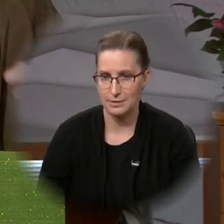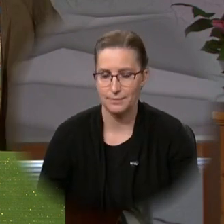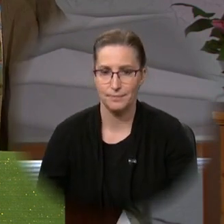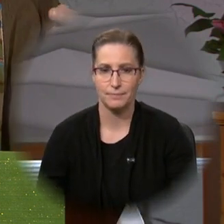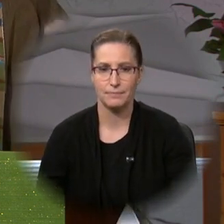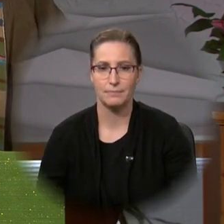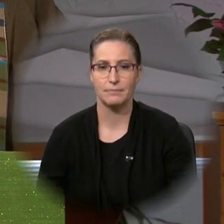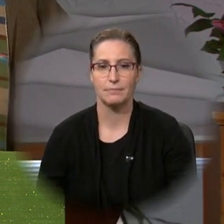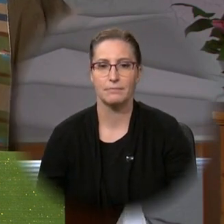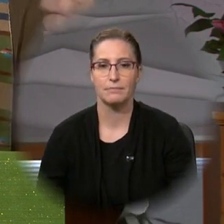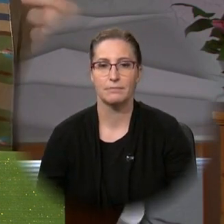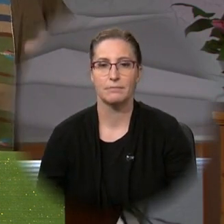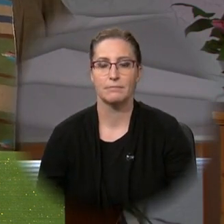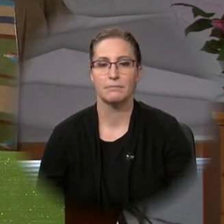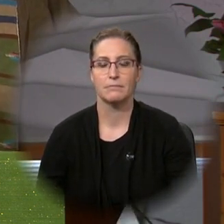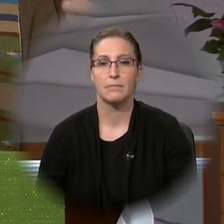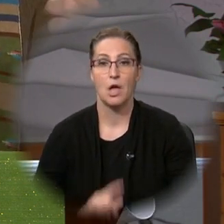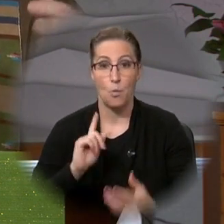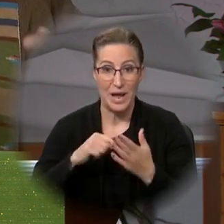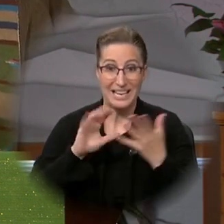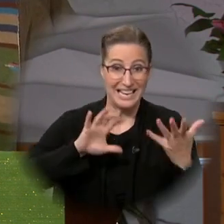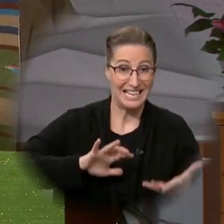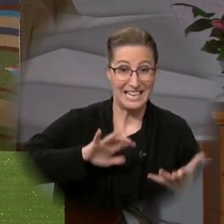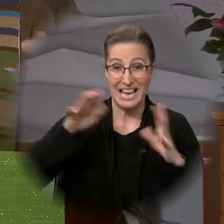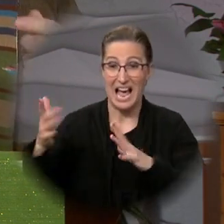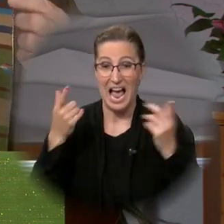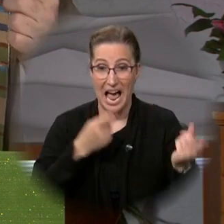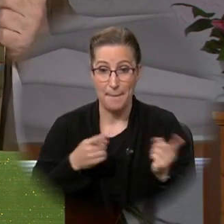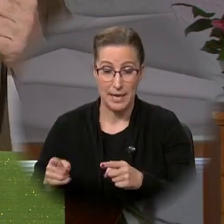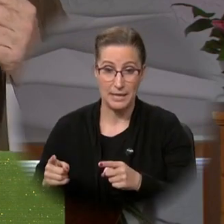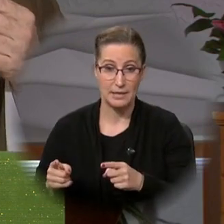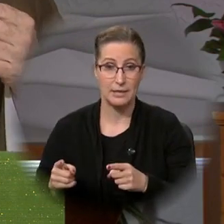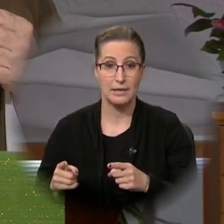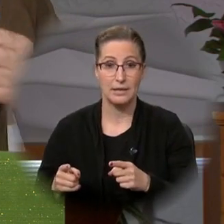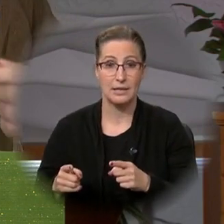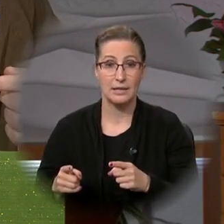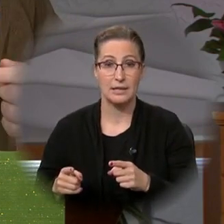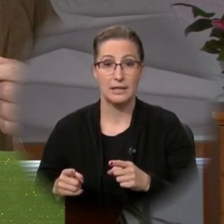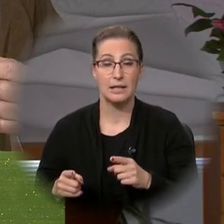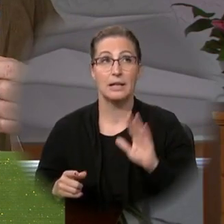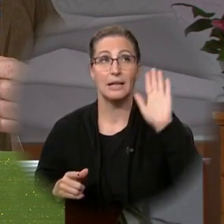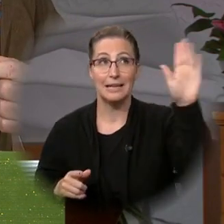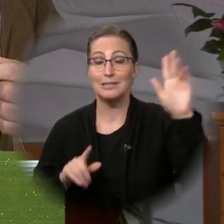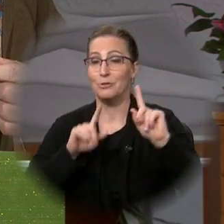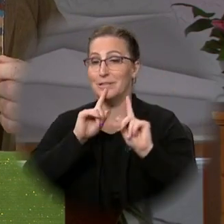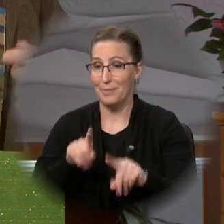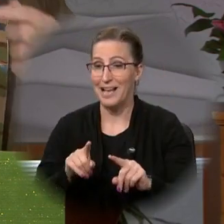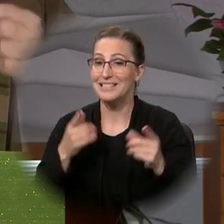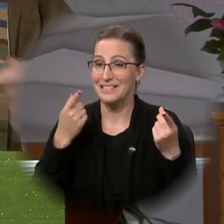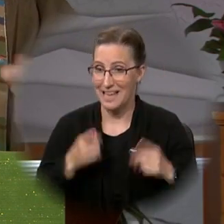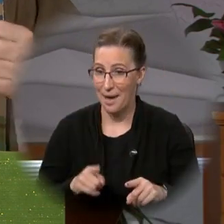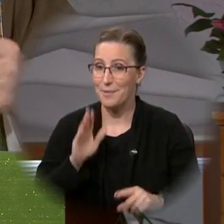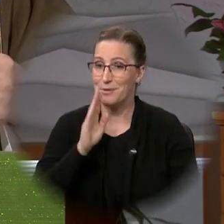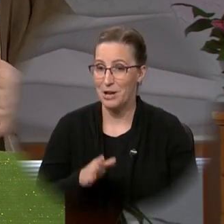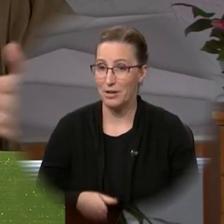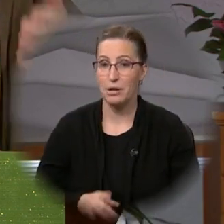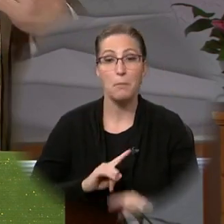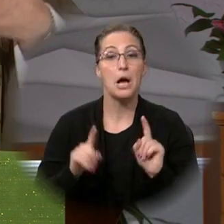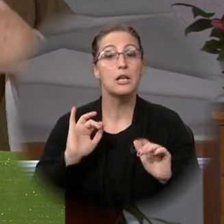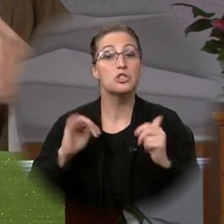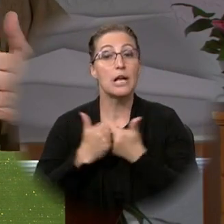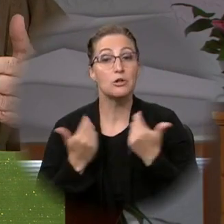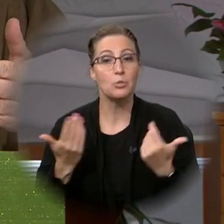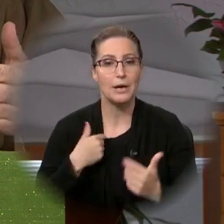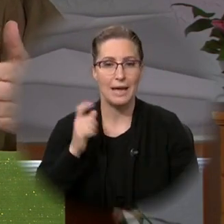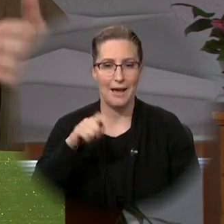even in the midst of chaos, that hearing and that response is done. The challenge for us is